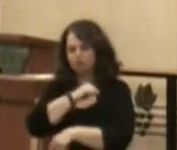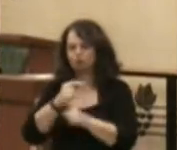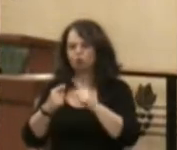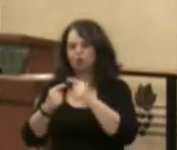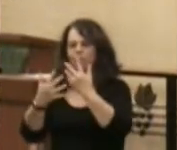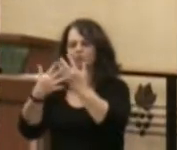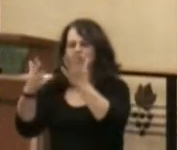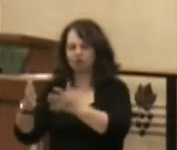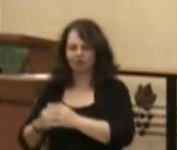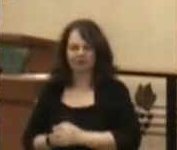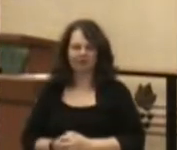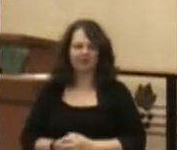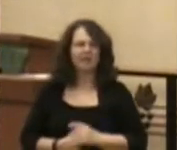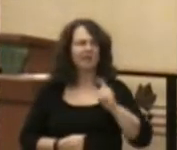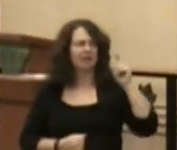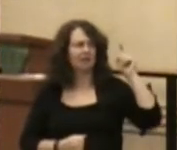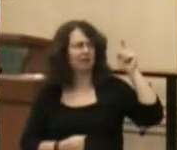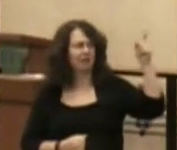is utter